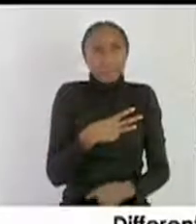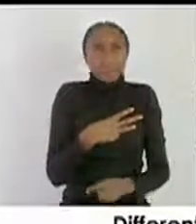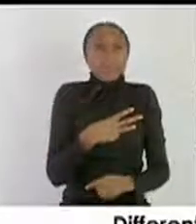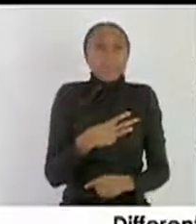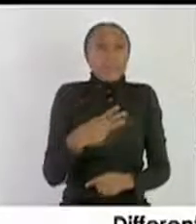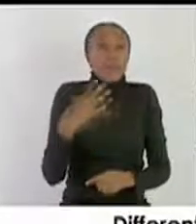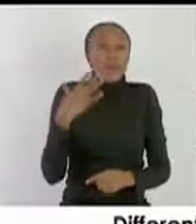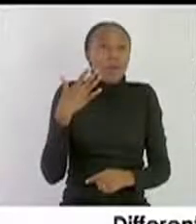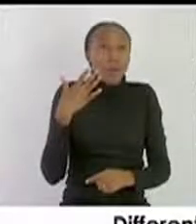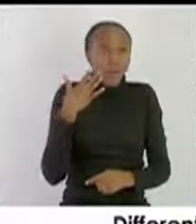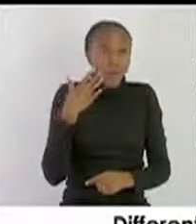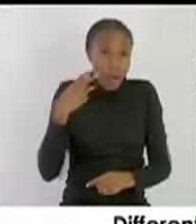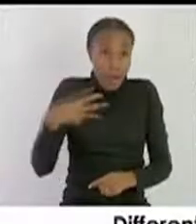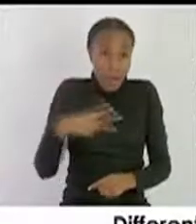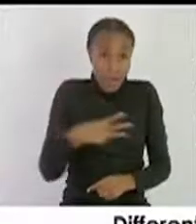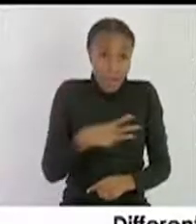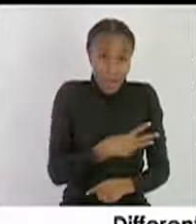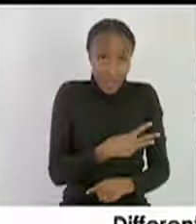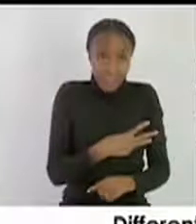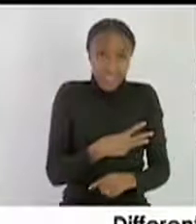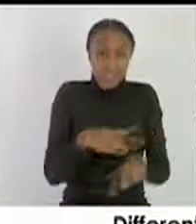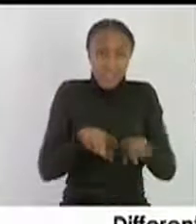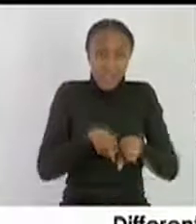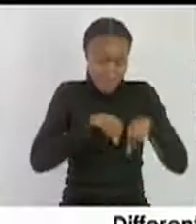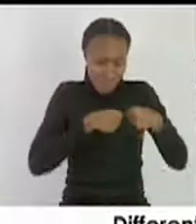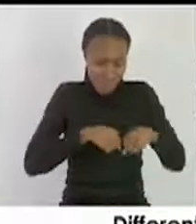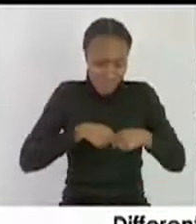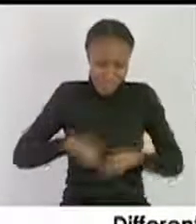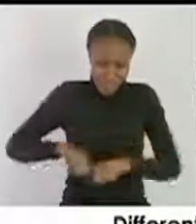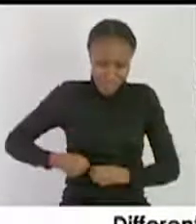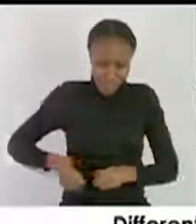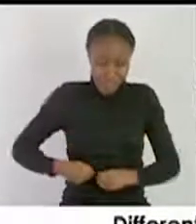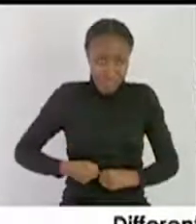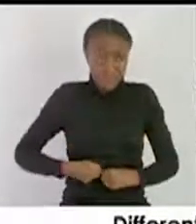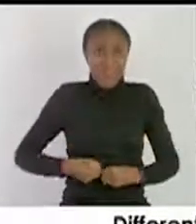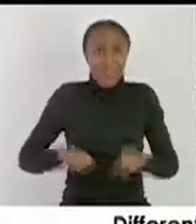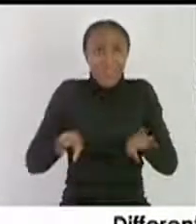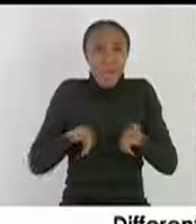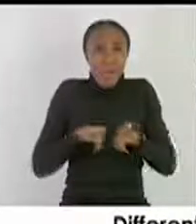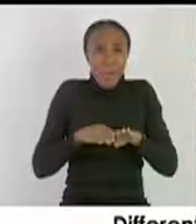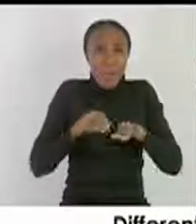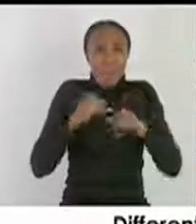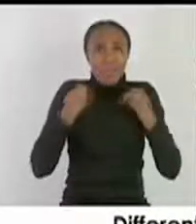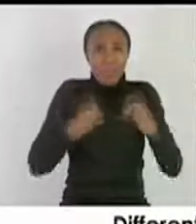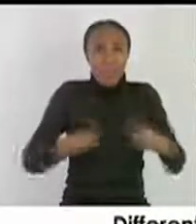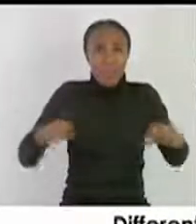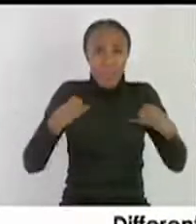moment HIV destroys our white blood cells and weakens our immune system,